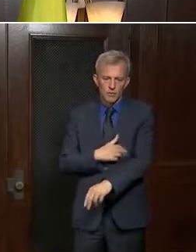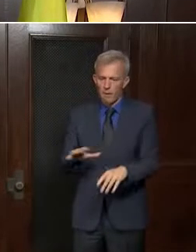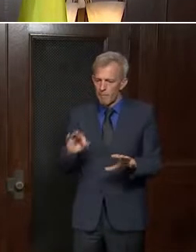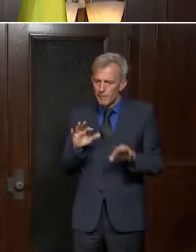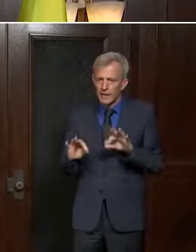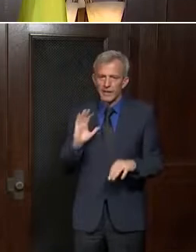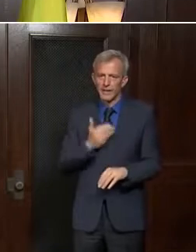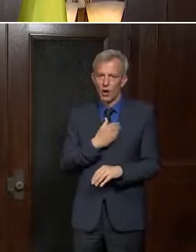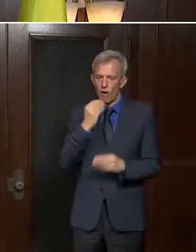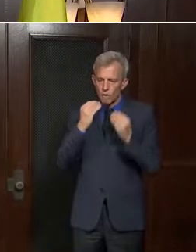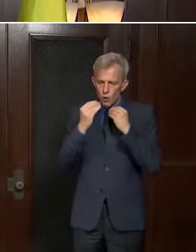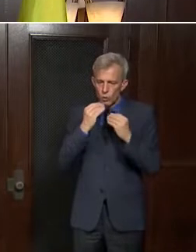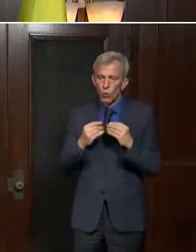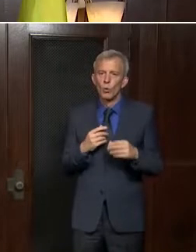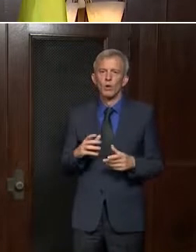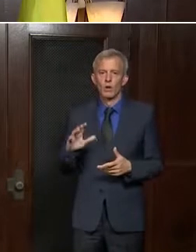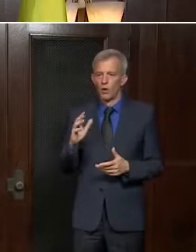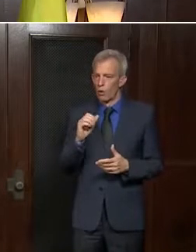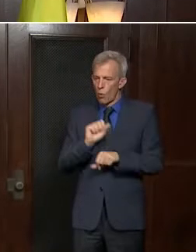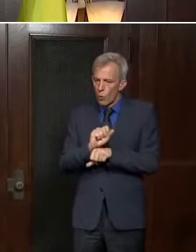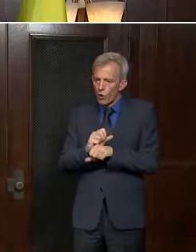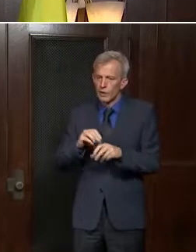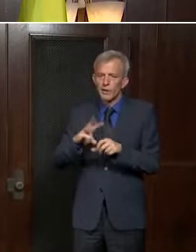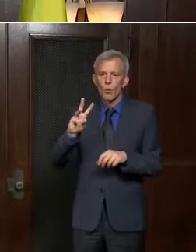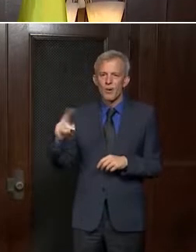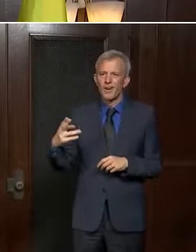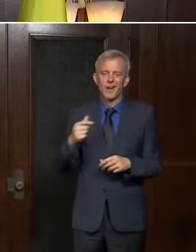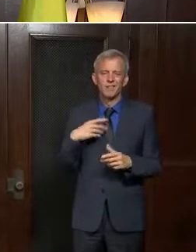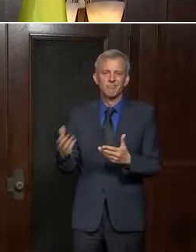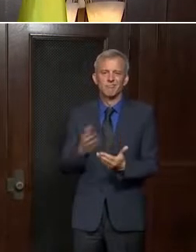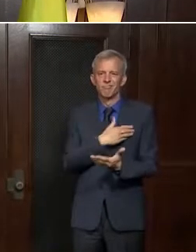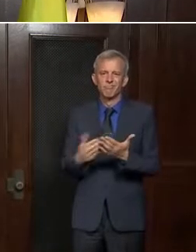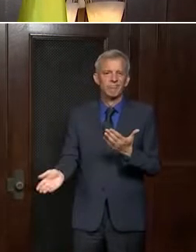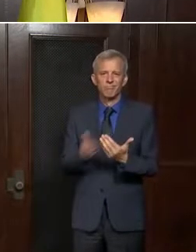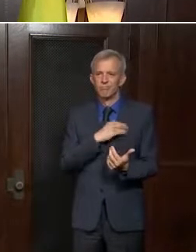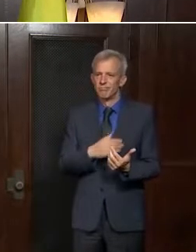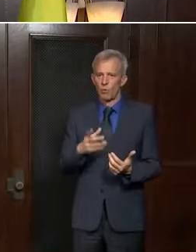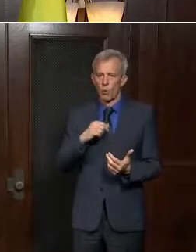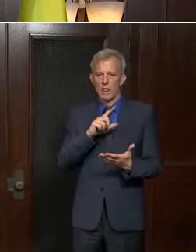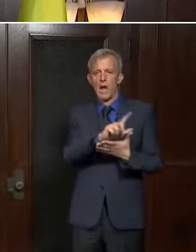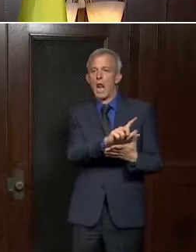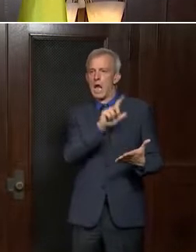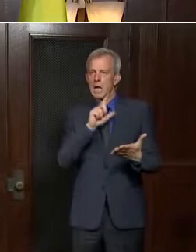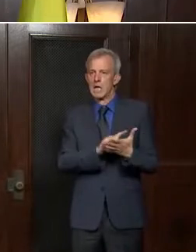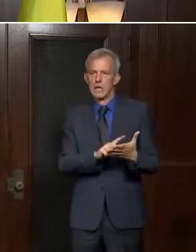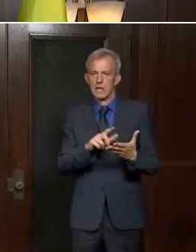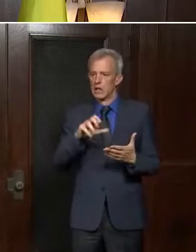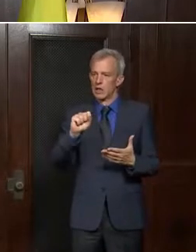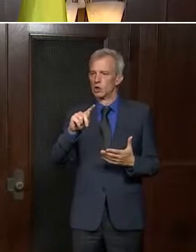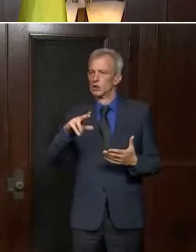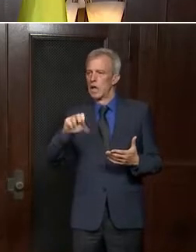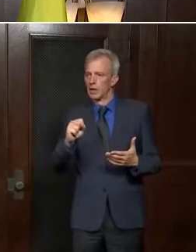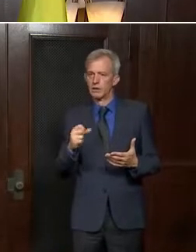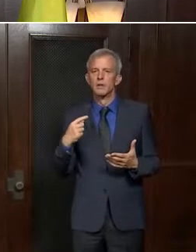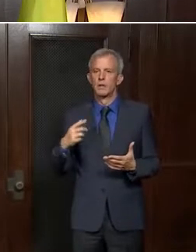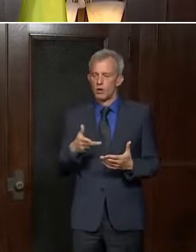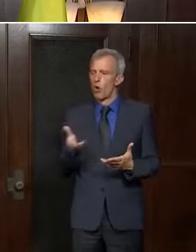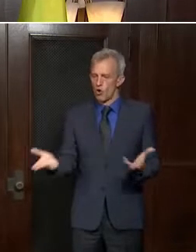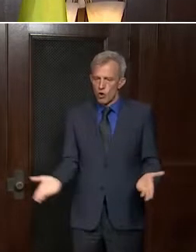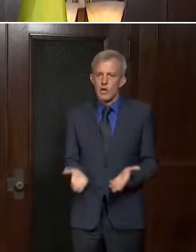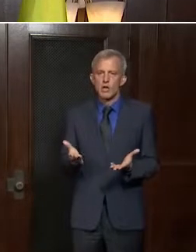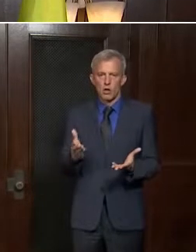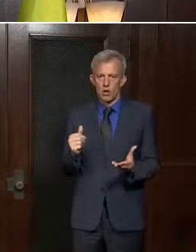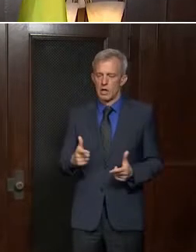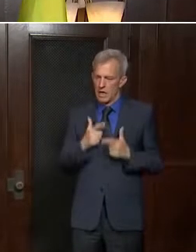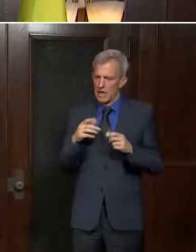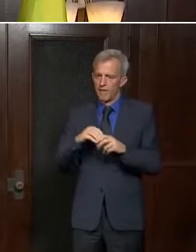food, those who are working in our warehouses, it doesn't matter what their legal status is today. They are here as